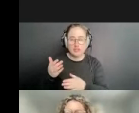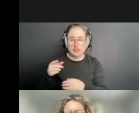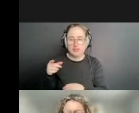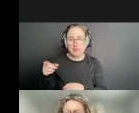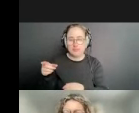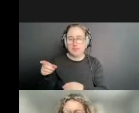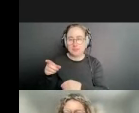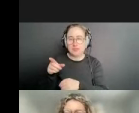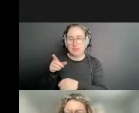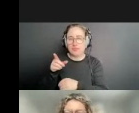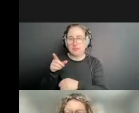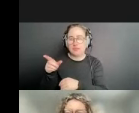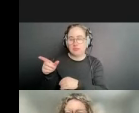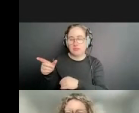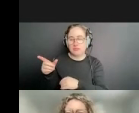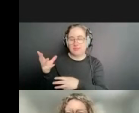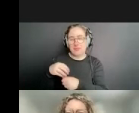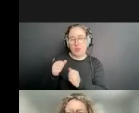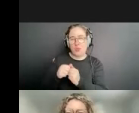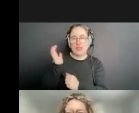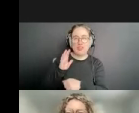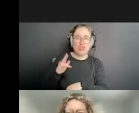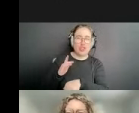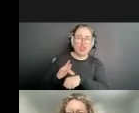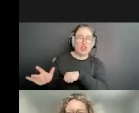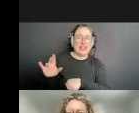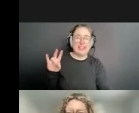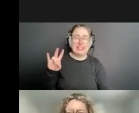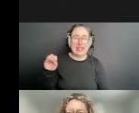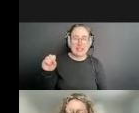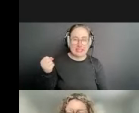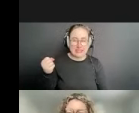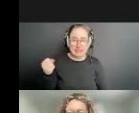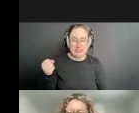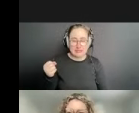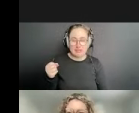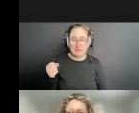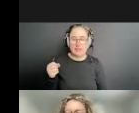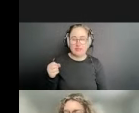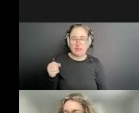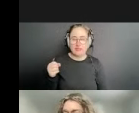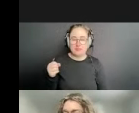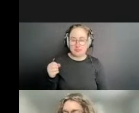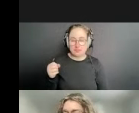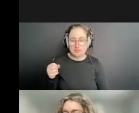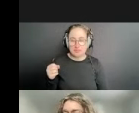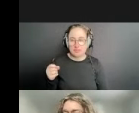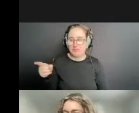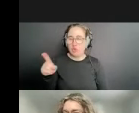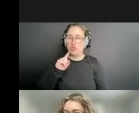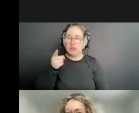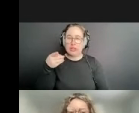were part of the early 70s movement of that really counter the narrative of